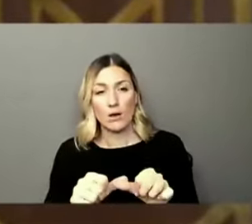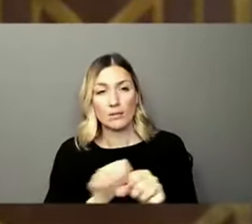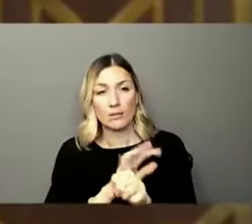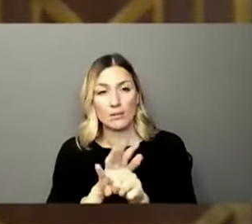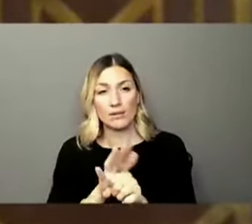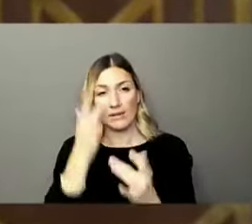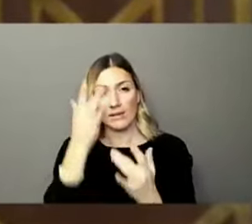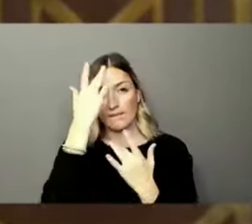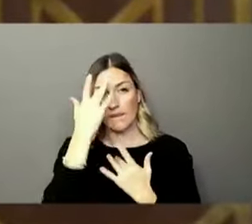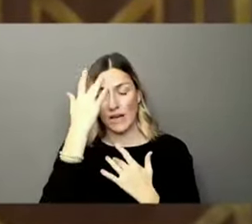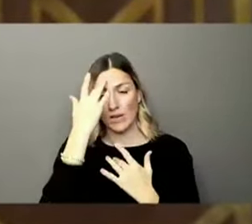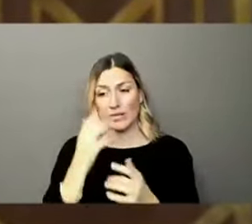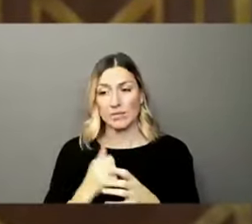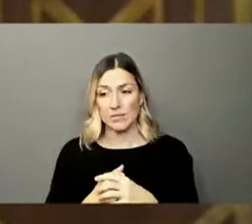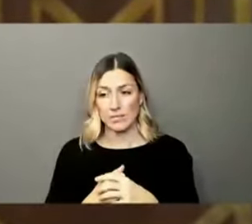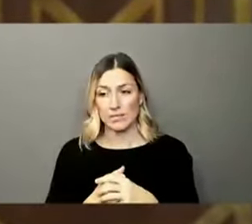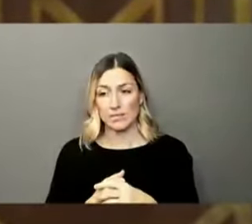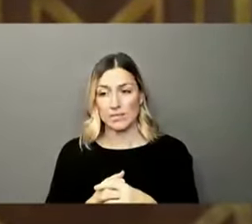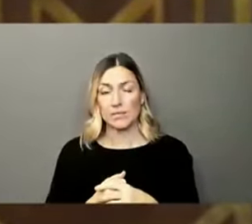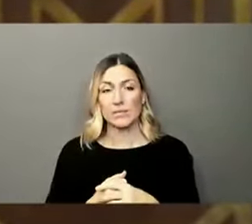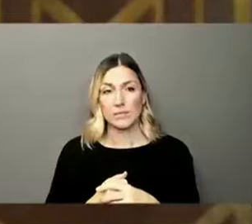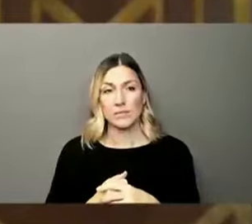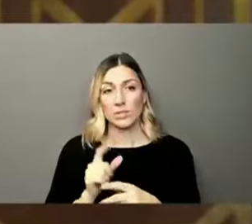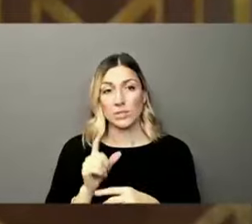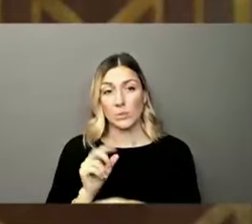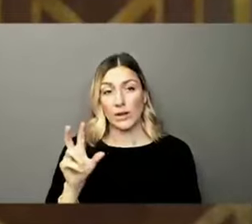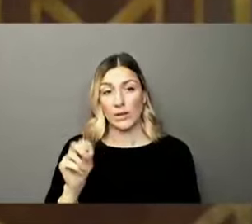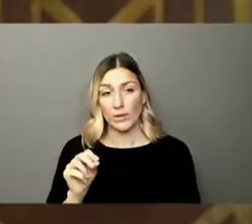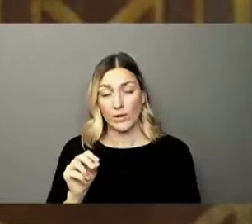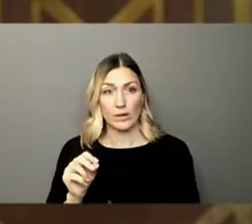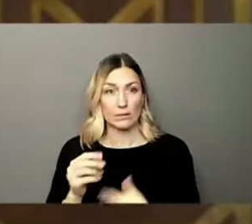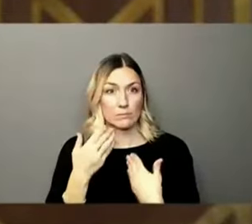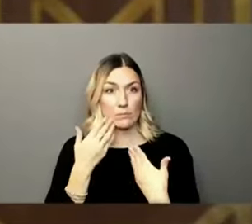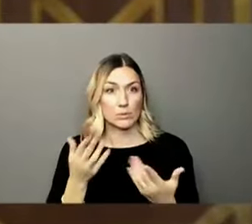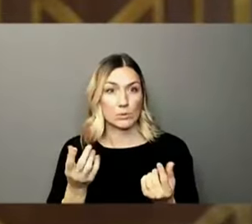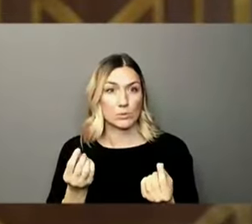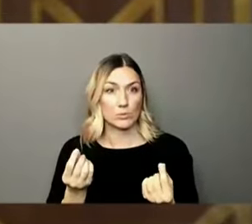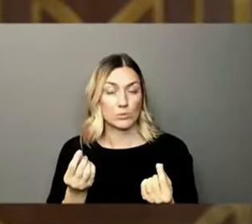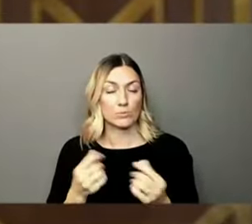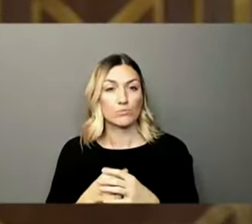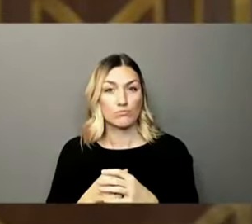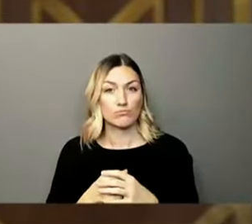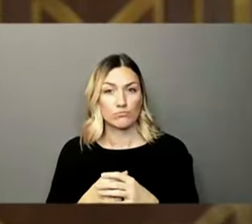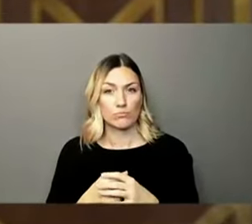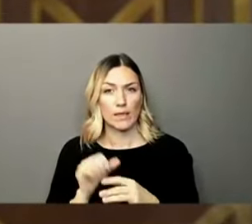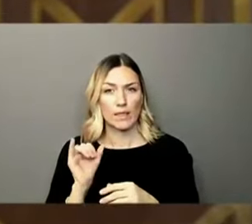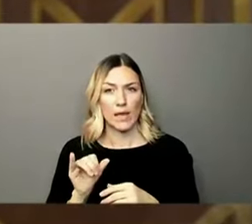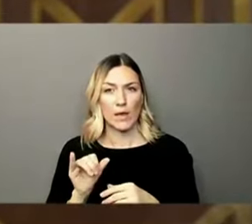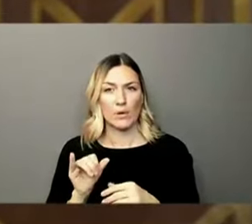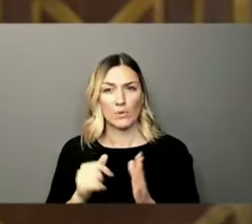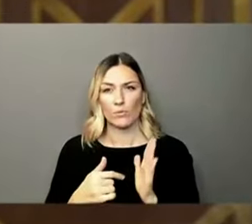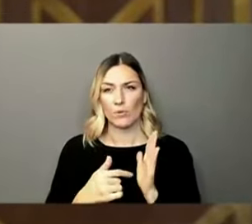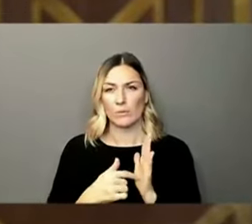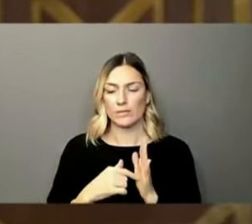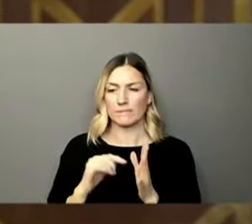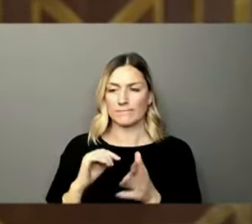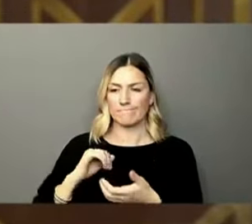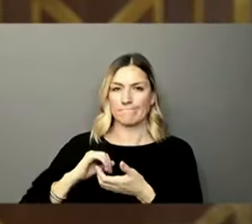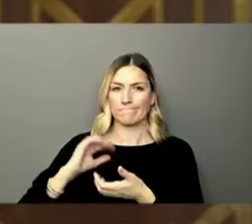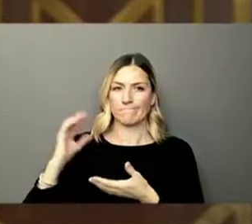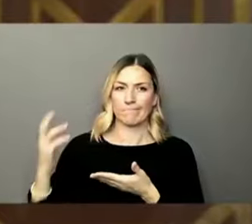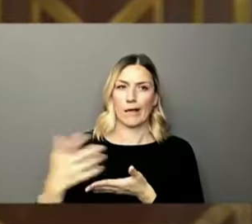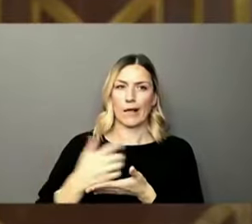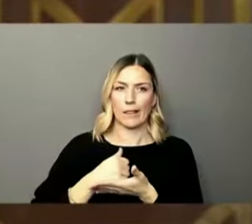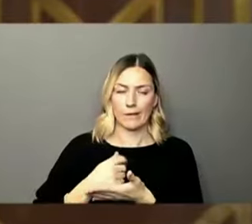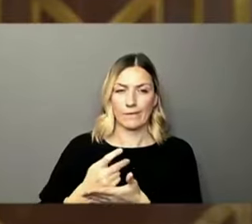know, 2030 or something, and they don't know how to treat it. That would represent our collective failure. And we really, really need